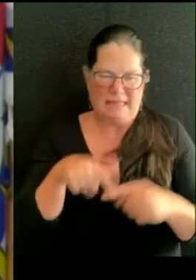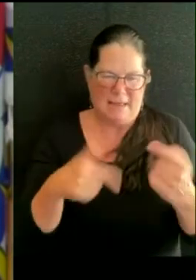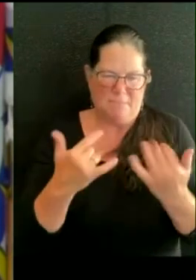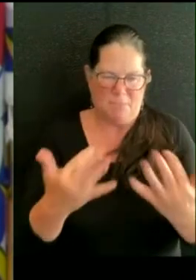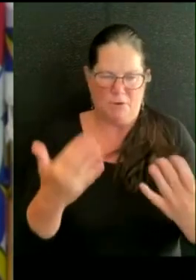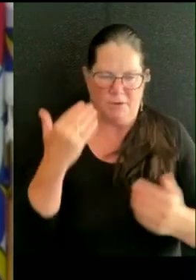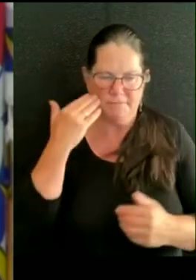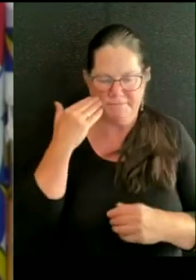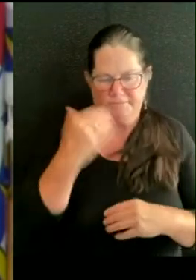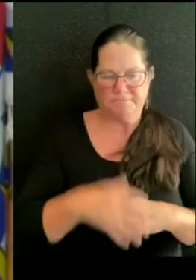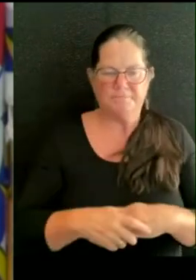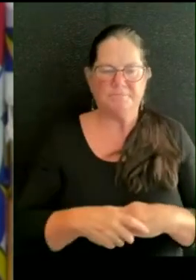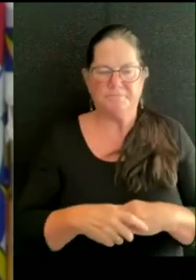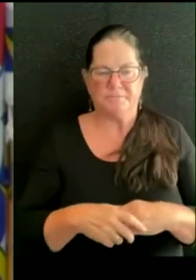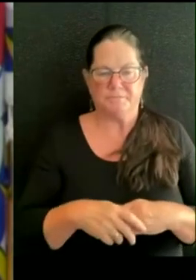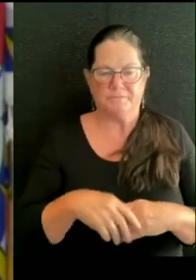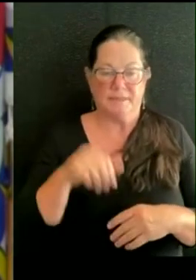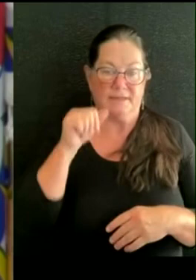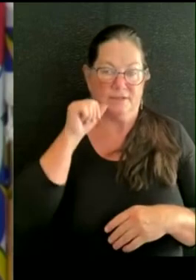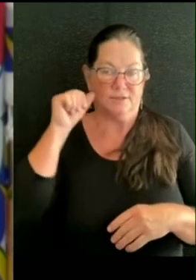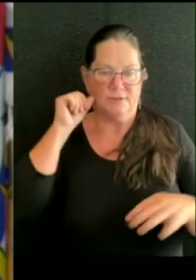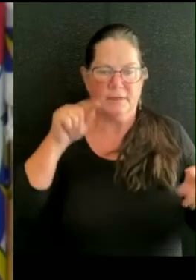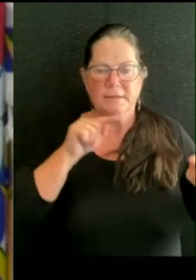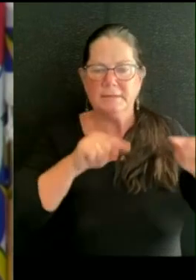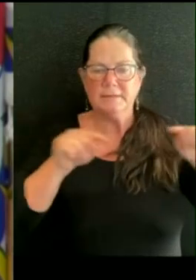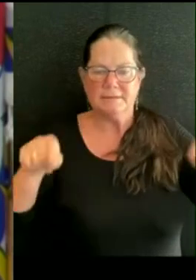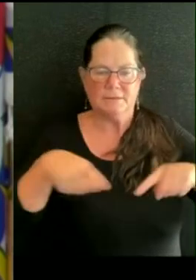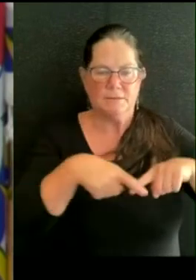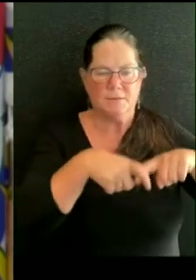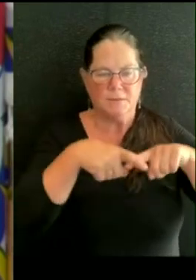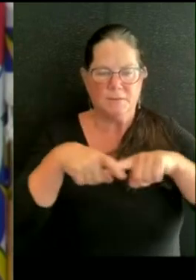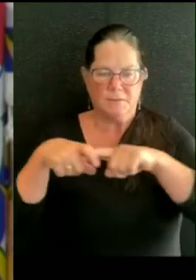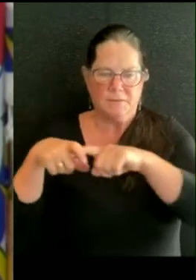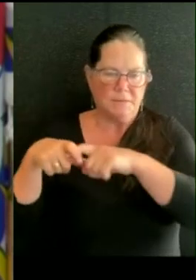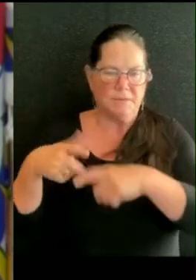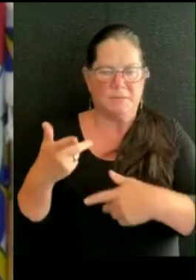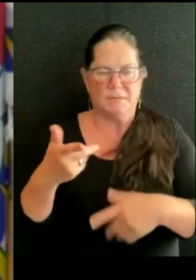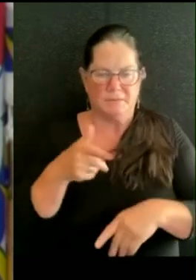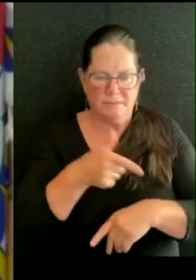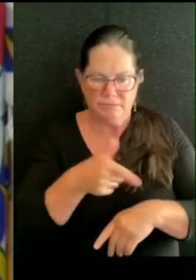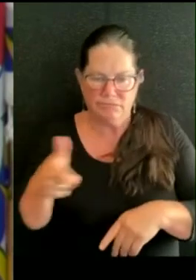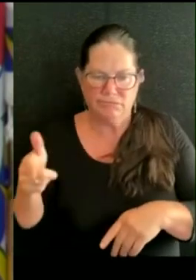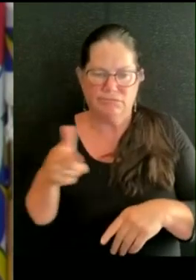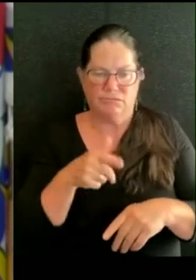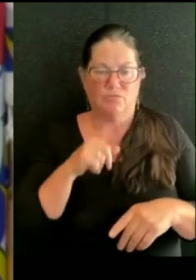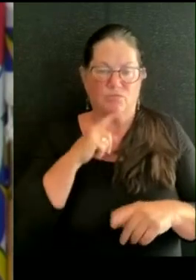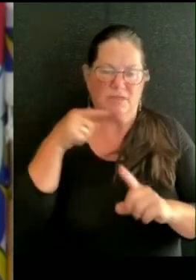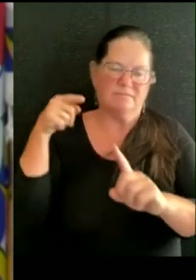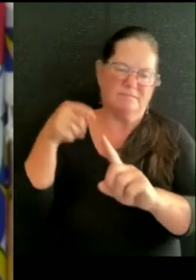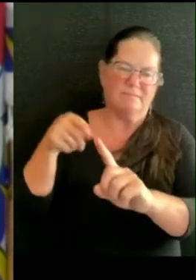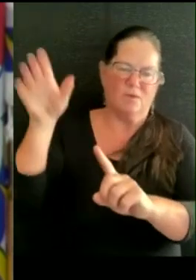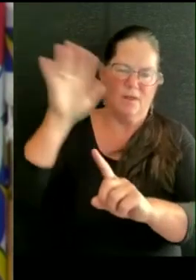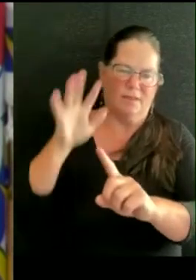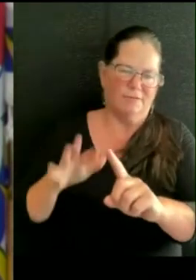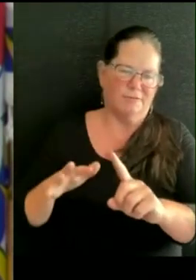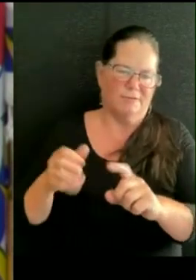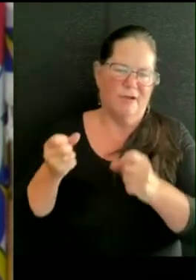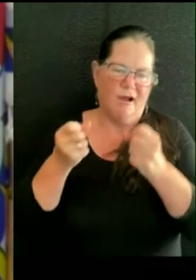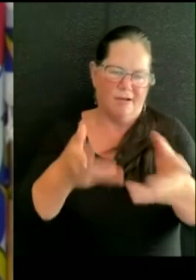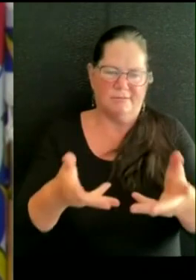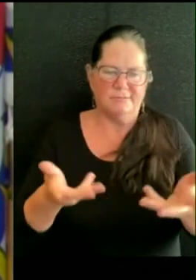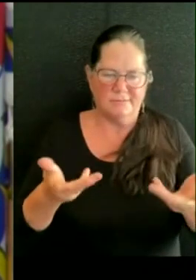conditions. And today, if permitted, crews will be conducting ignitions for approximately 500 of the total